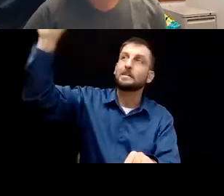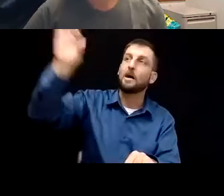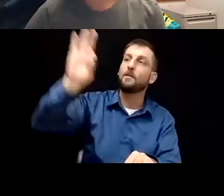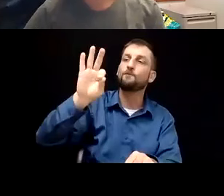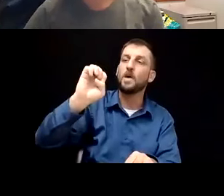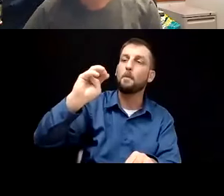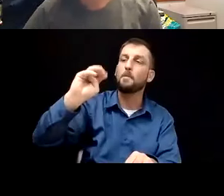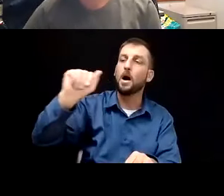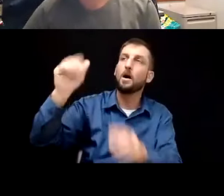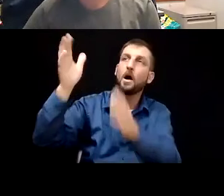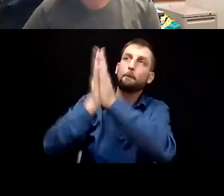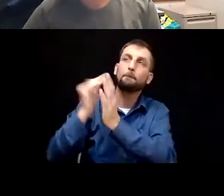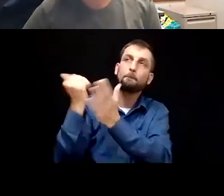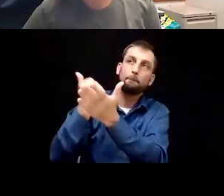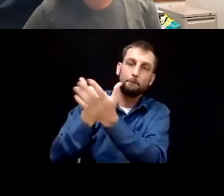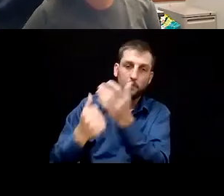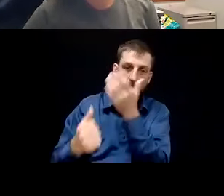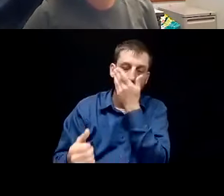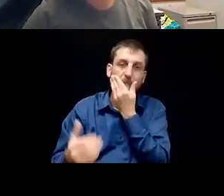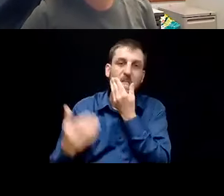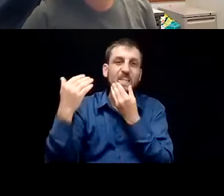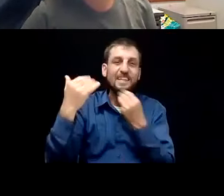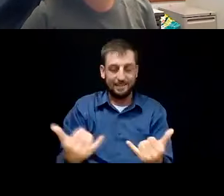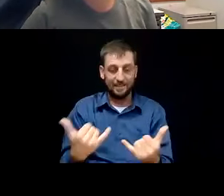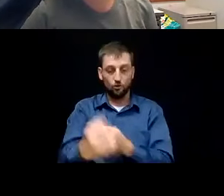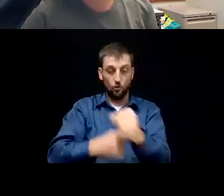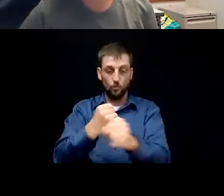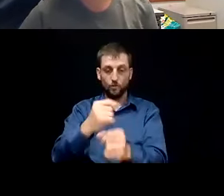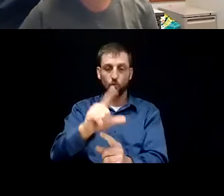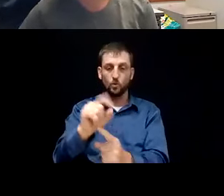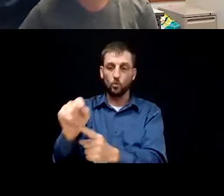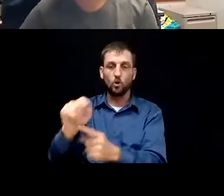So for the 2020 hurricane season, this is some of the